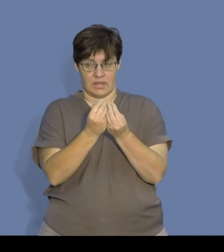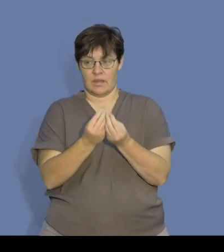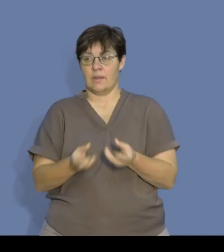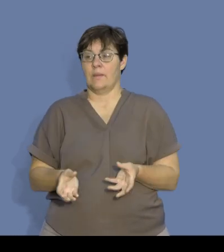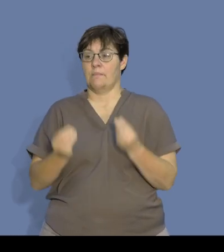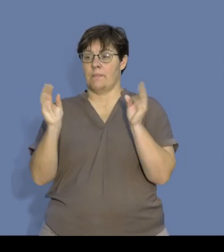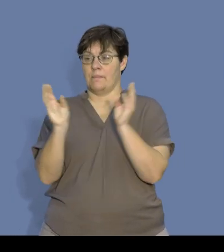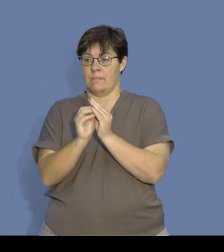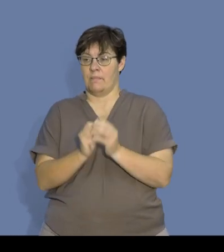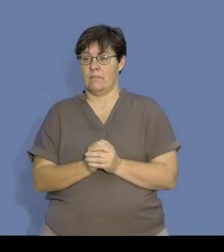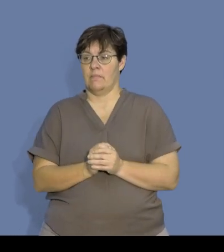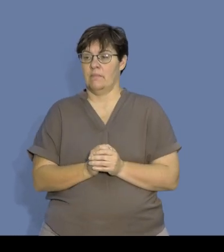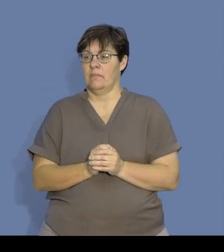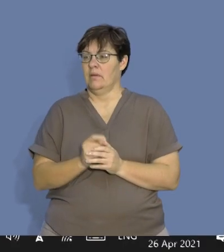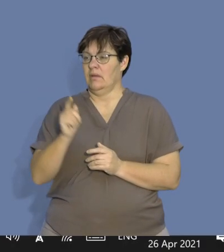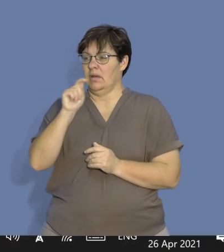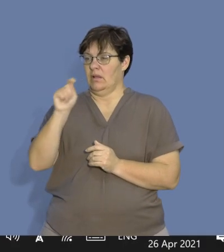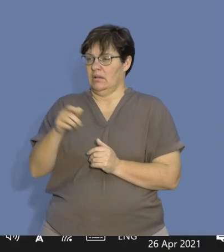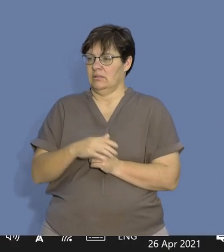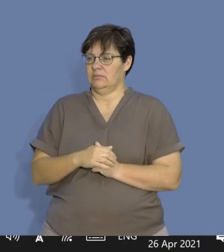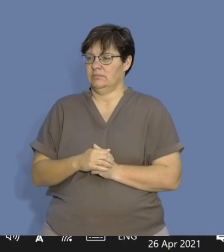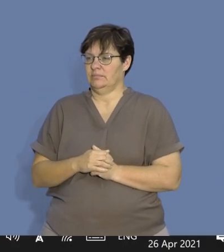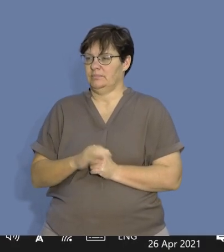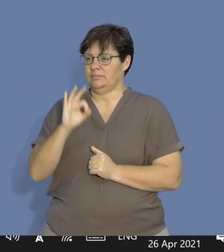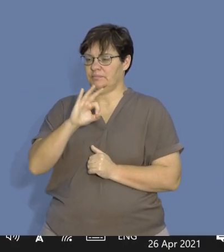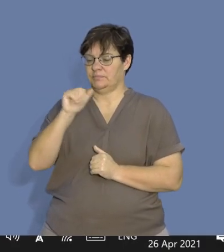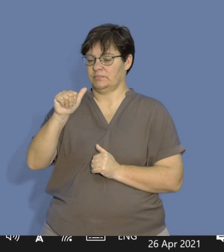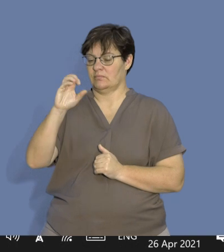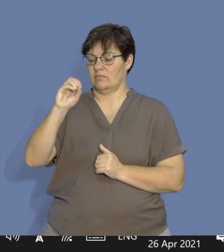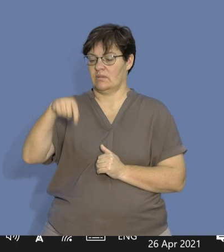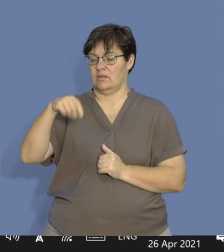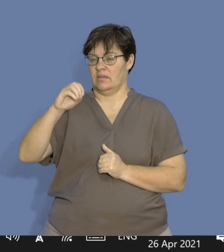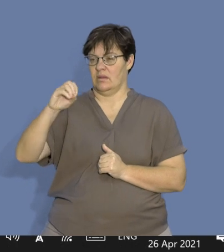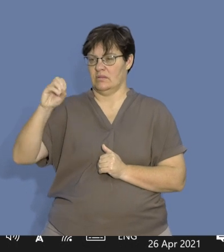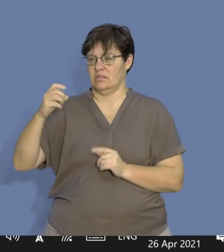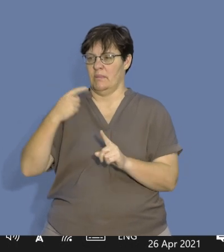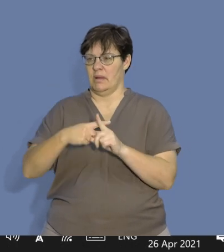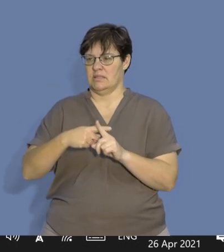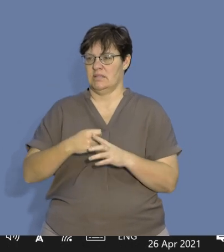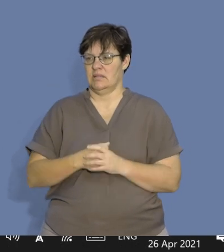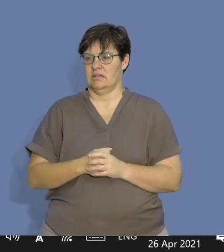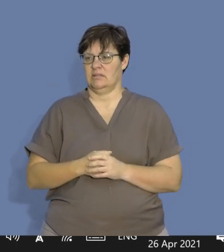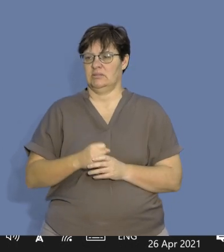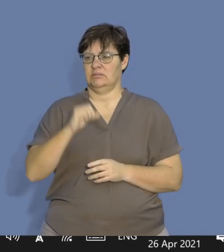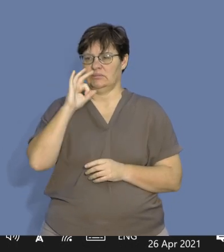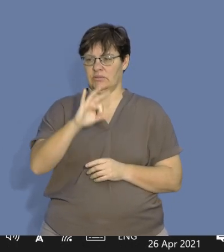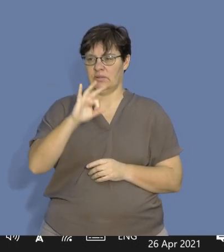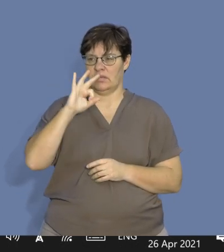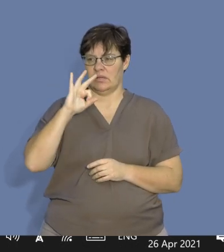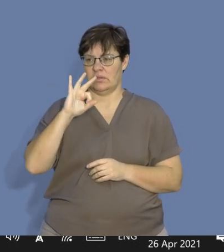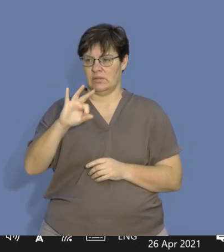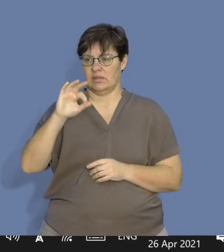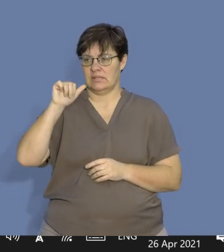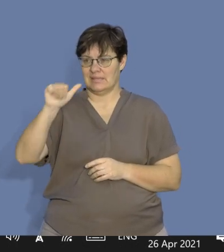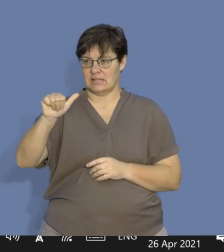amounts to get my total. So I'm just going to get the calculator out. So 360,000 plus